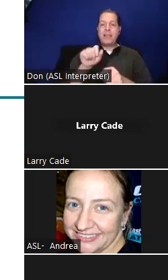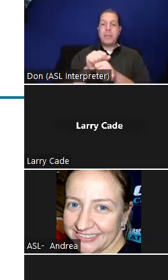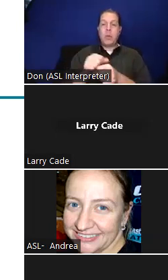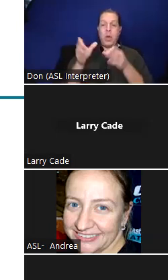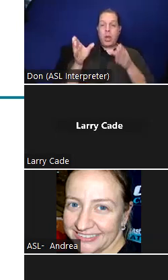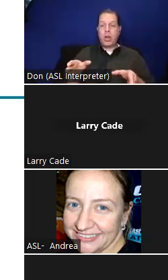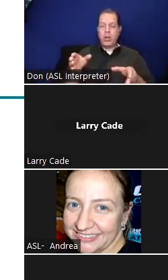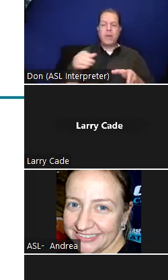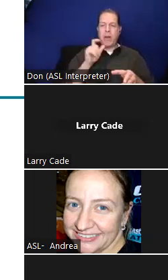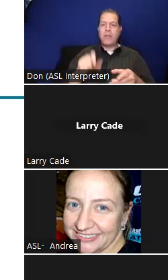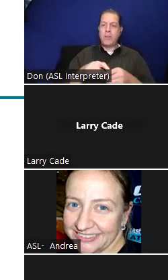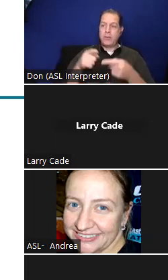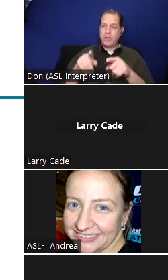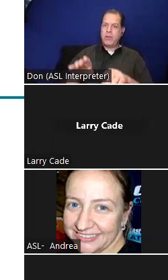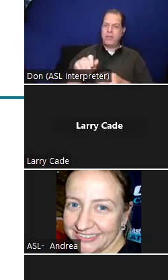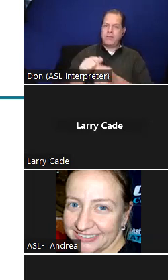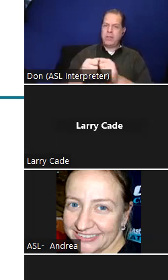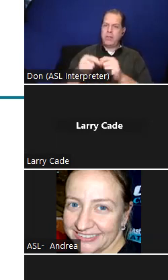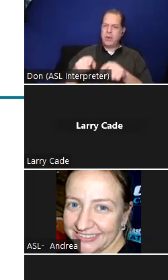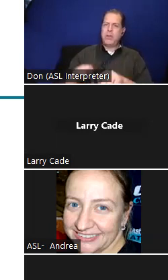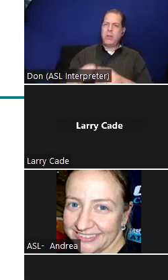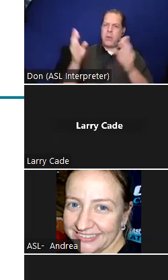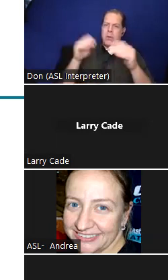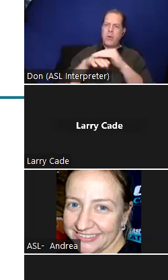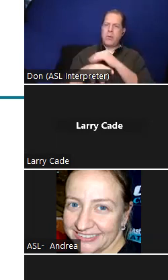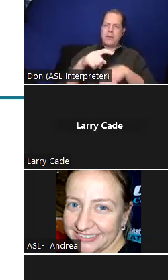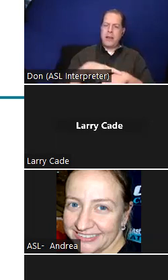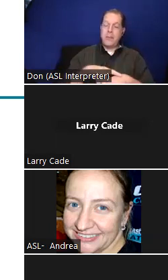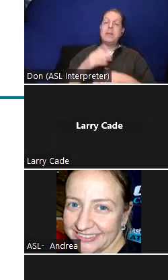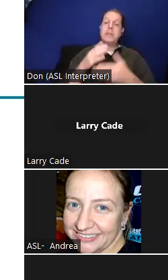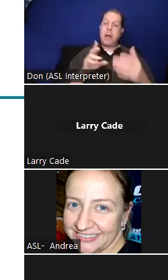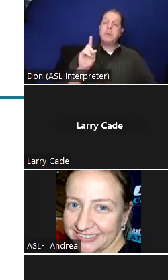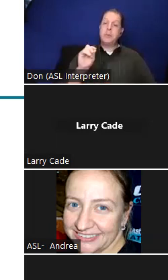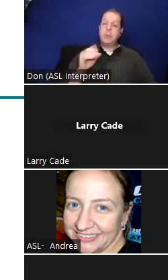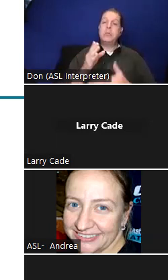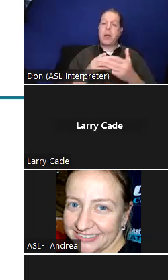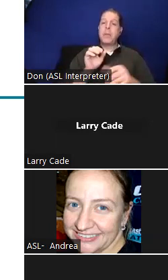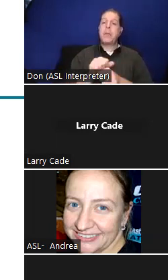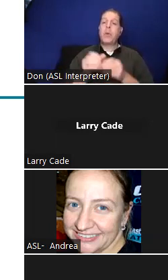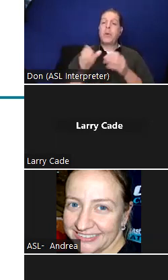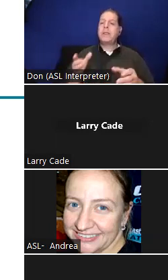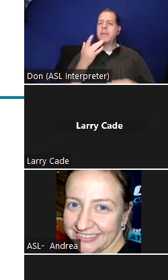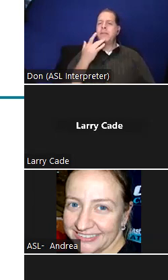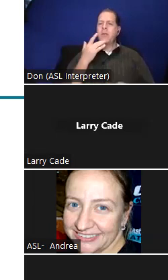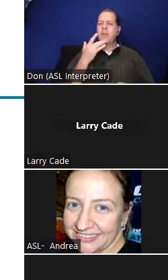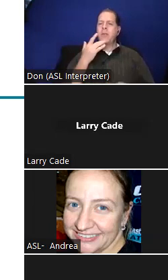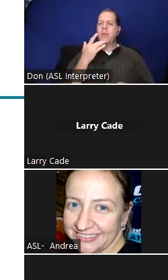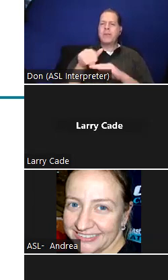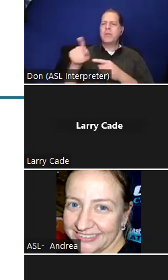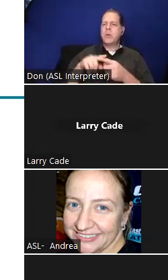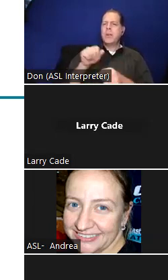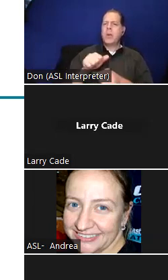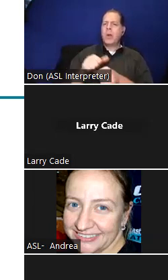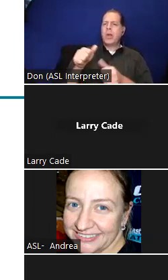they're during the open enrollment timeframe. However, some people do. Some employees would prefer it to go to their employer. Some